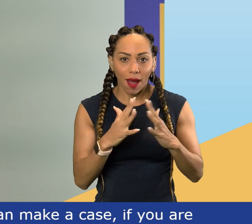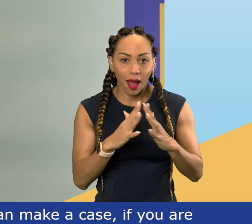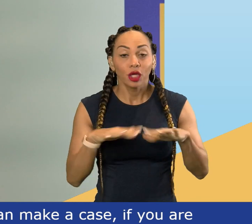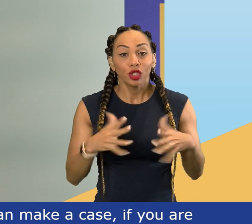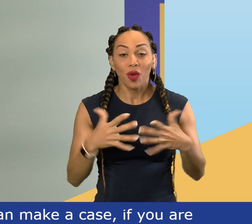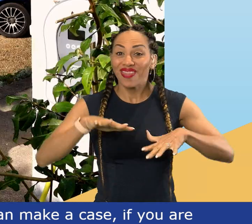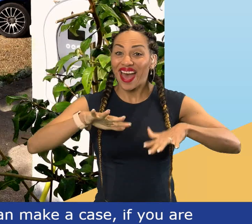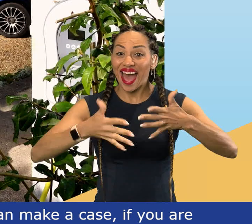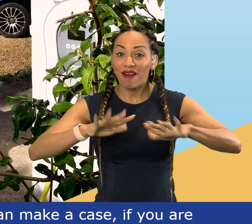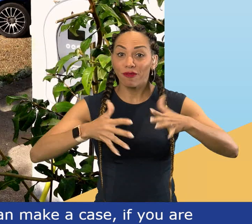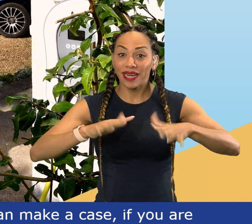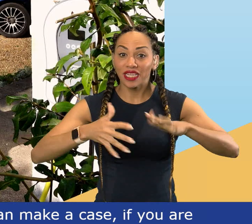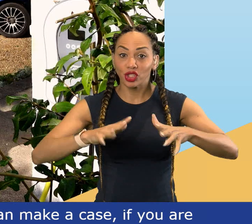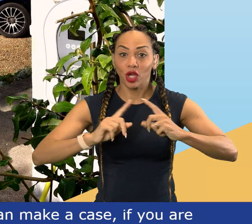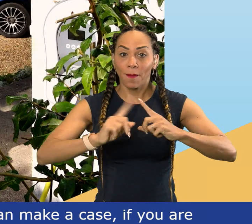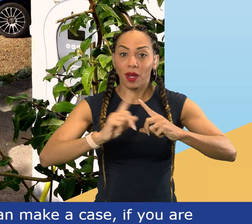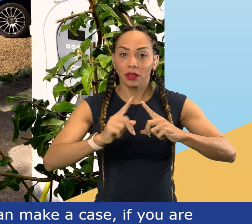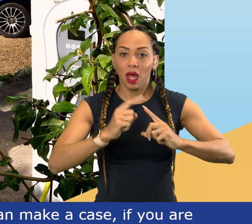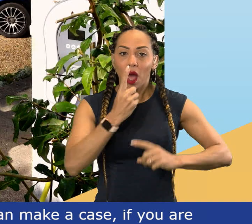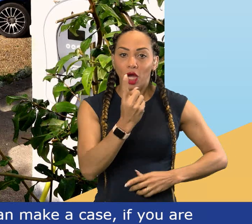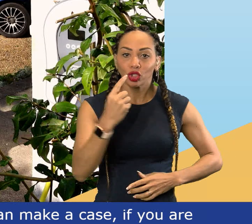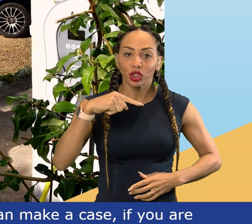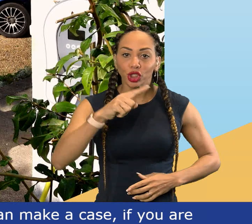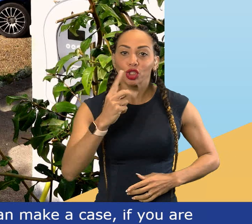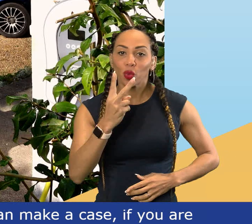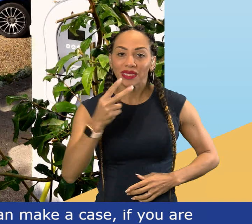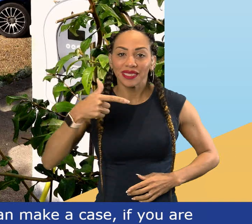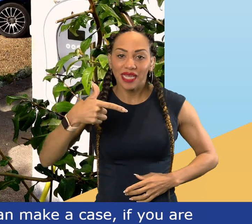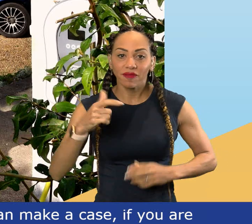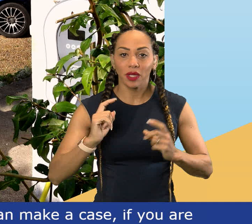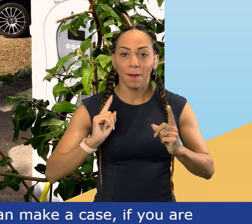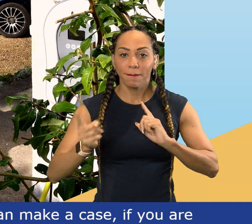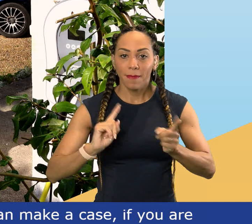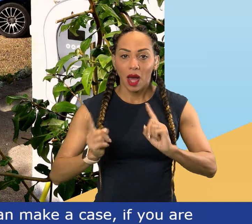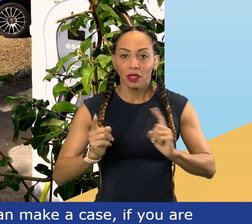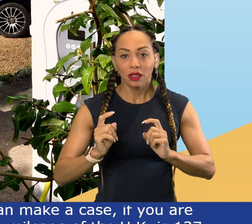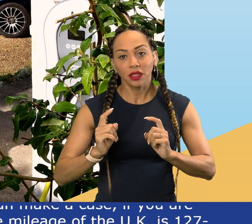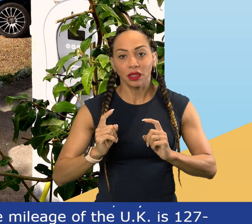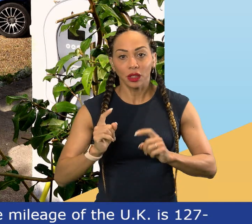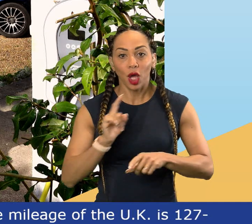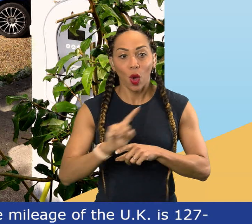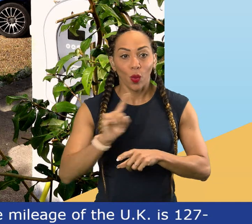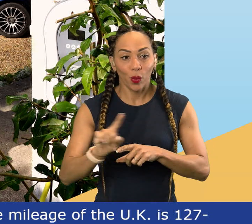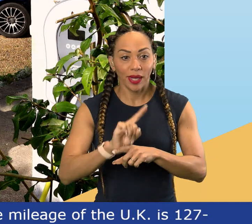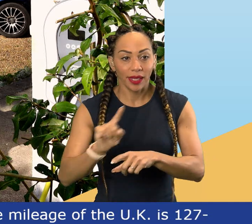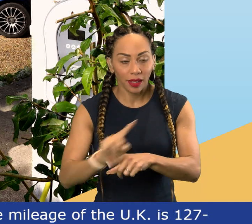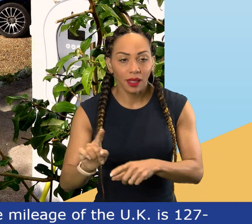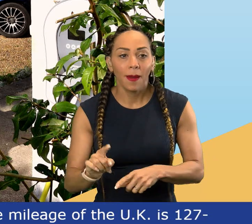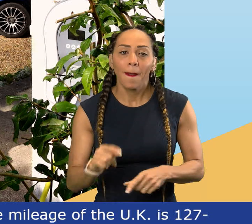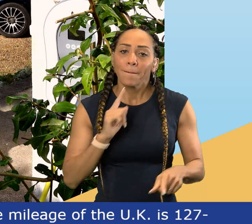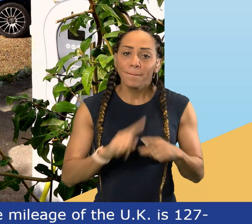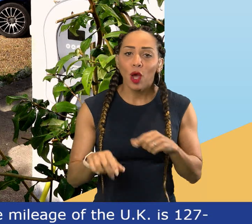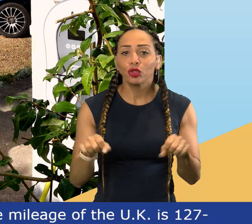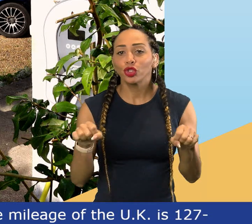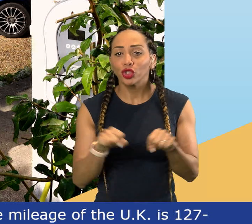UK motorists is 127 miles a week. Now we do our own real-world tests of electric cars. Most electric cars on sale today will do between 200 and 300 miles on